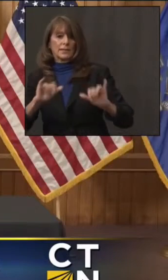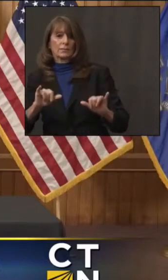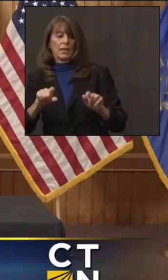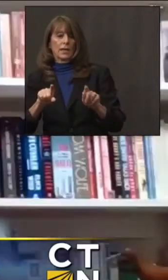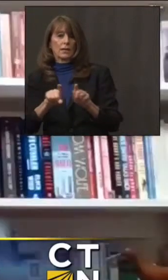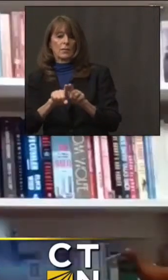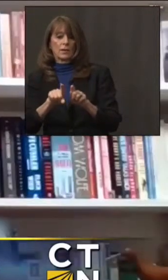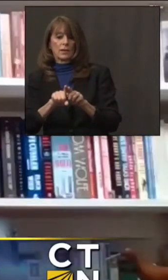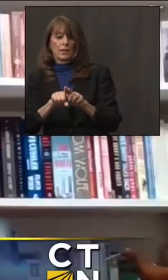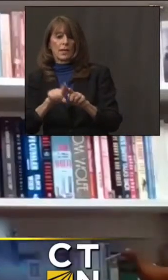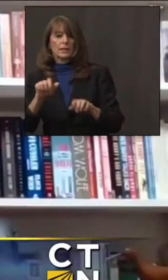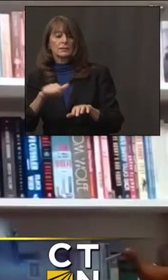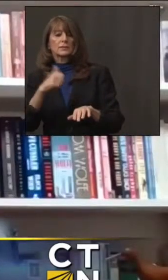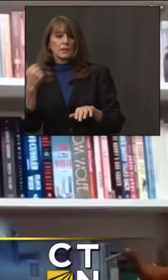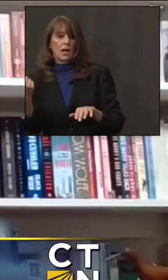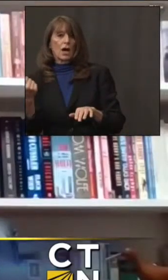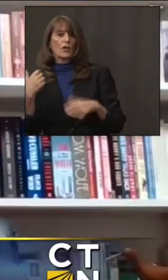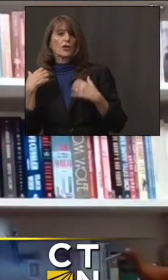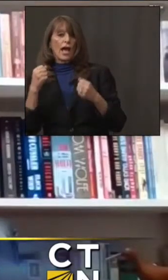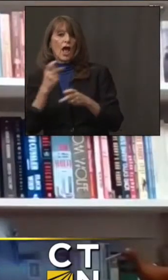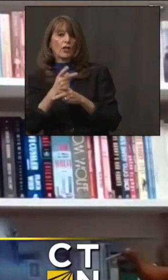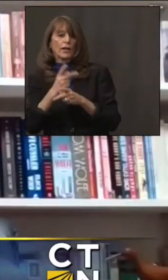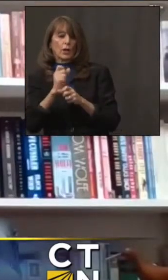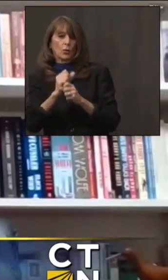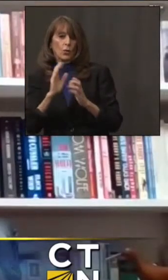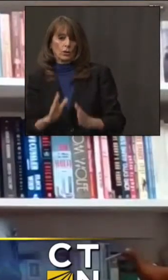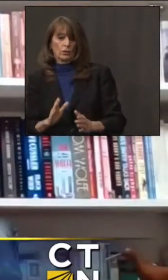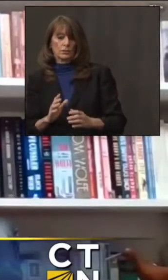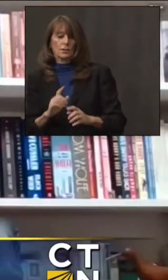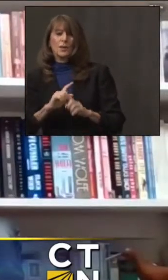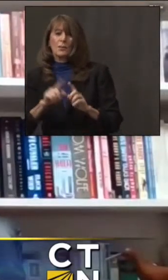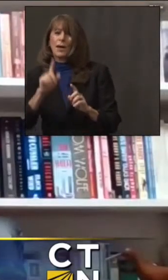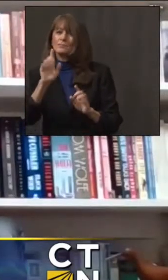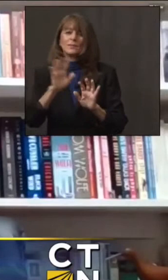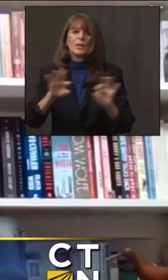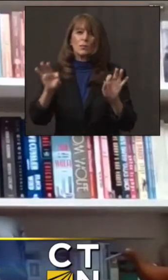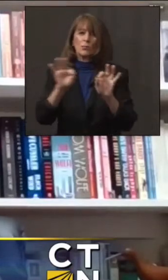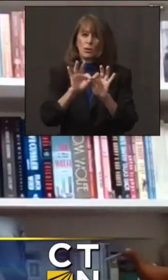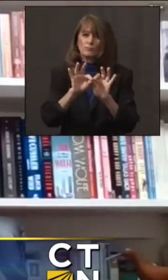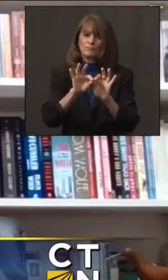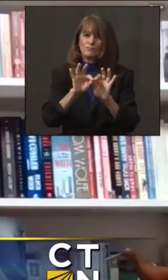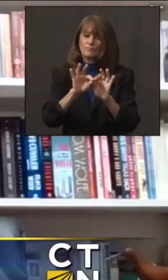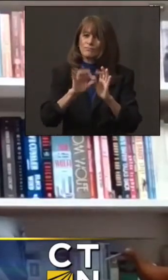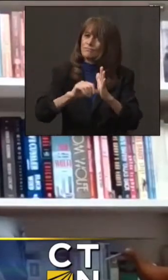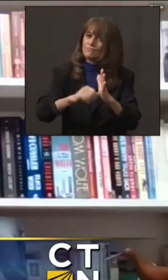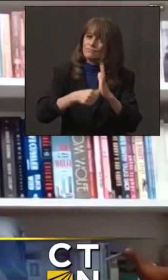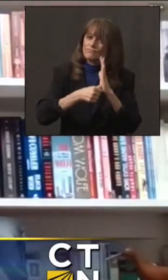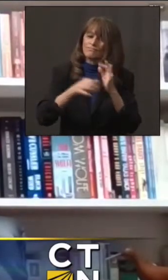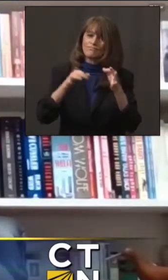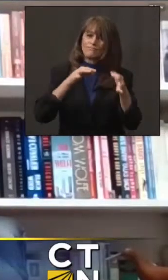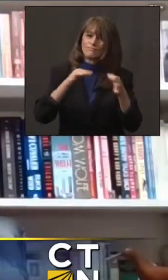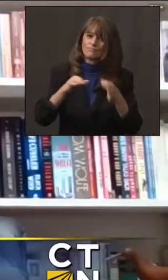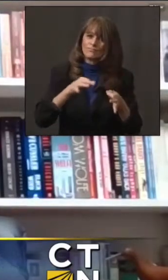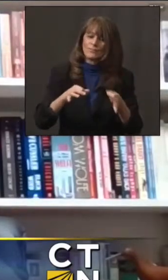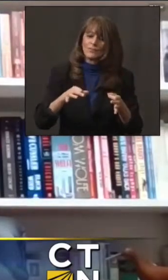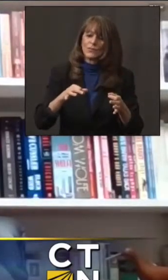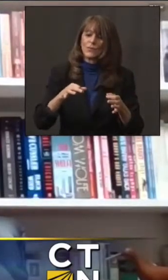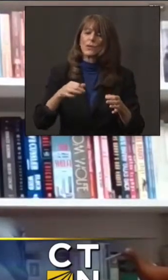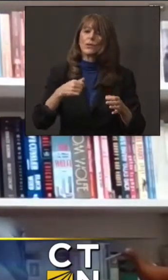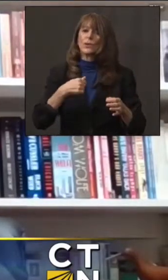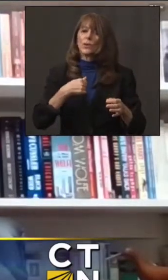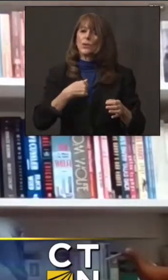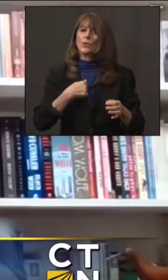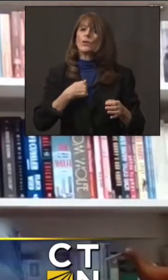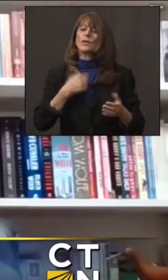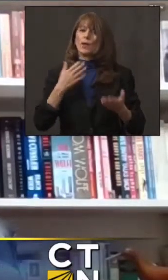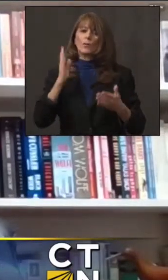the other healthcare workers. But again, I want to emphasize the fact that we really anticipate having